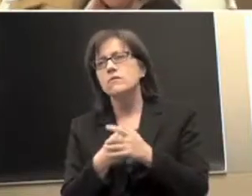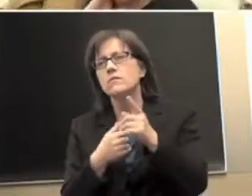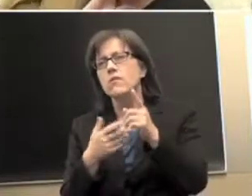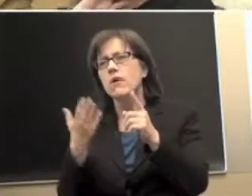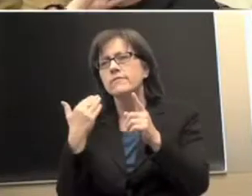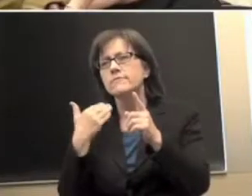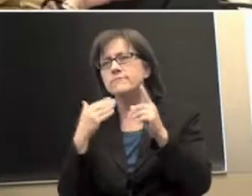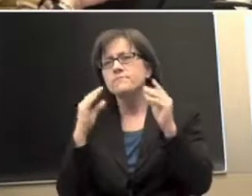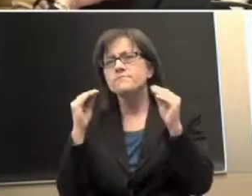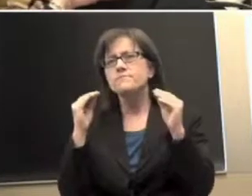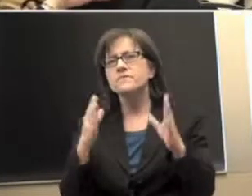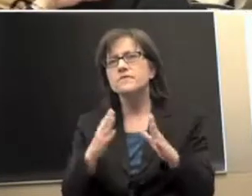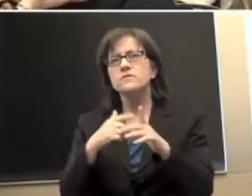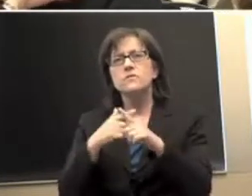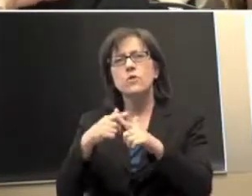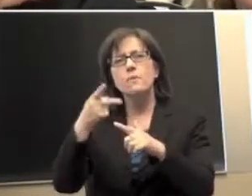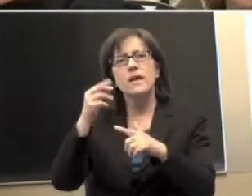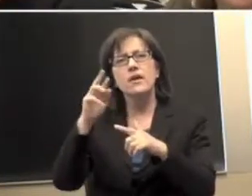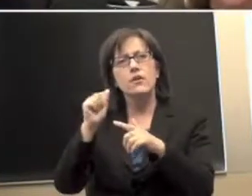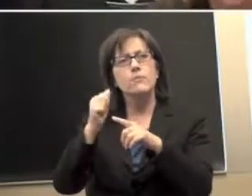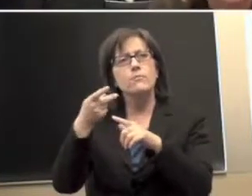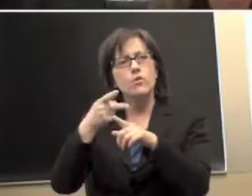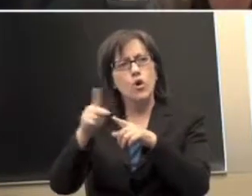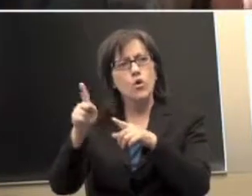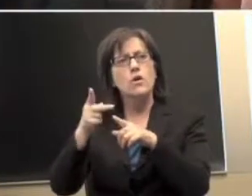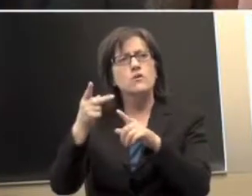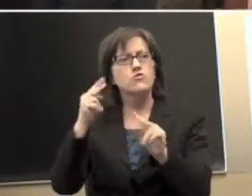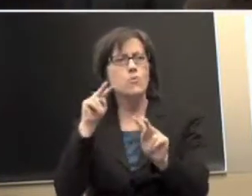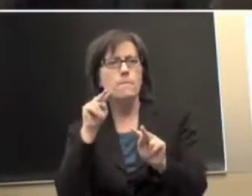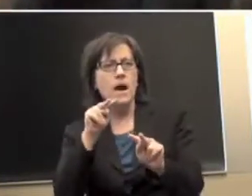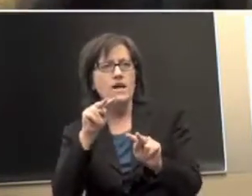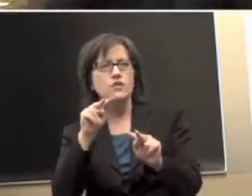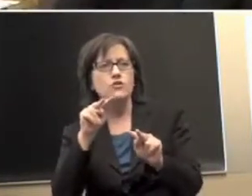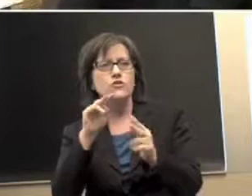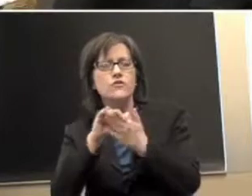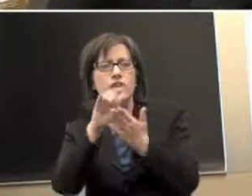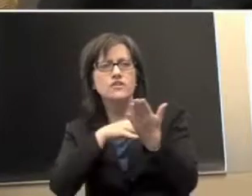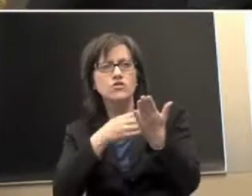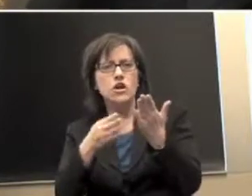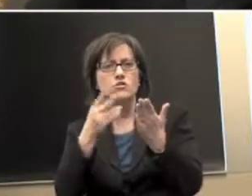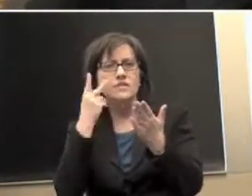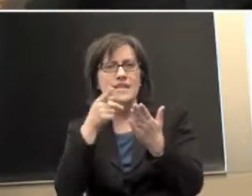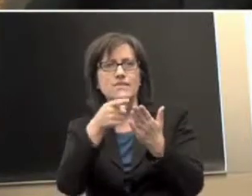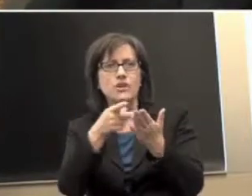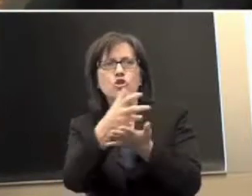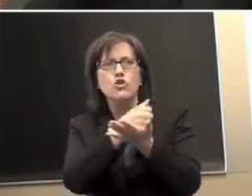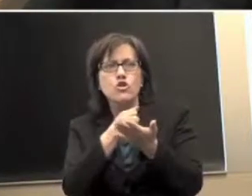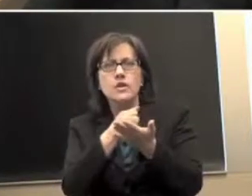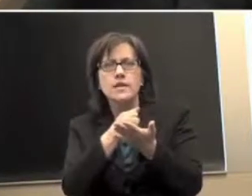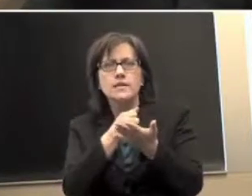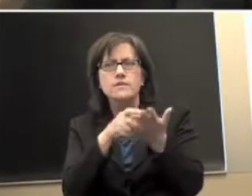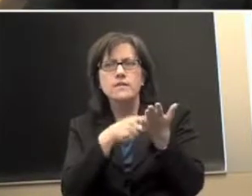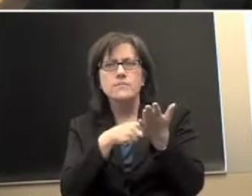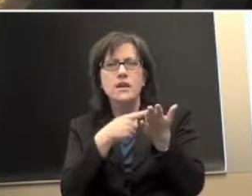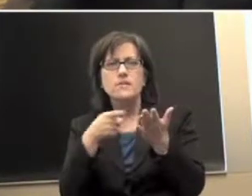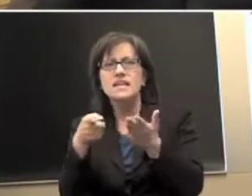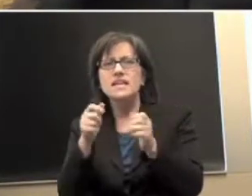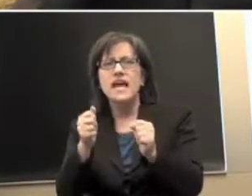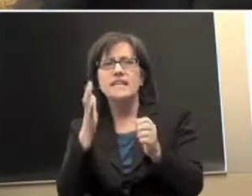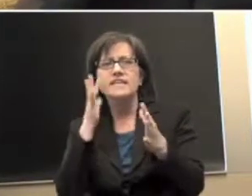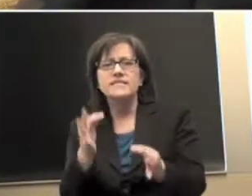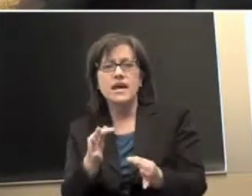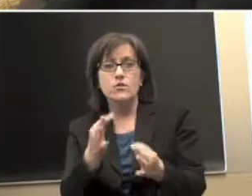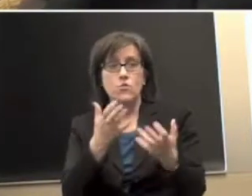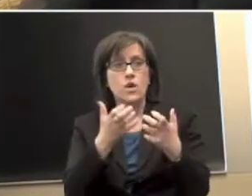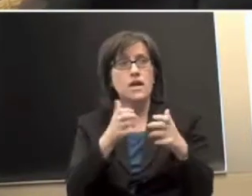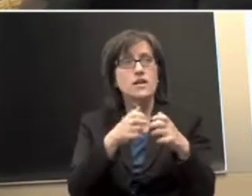co-teacher or a paraprofessional to monitor that chart to see if he's even earning the time to choose if he wants a break or not.